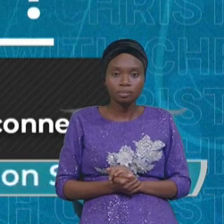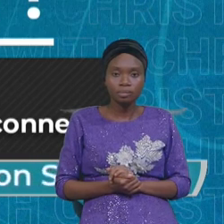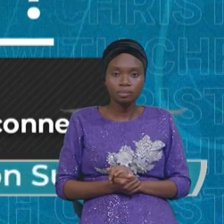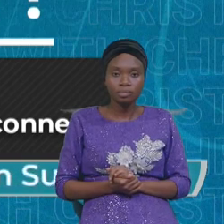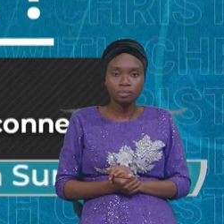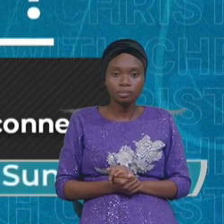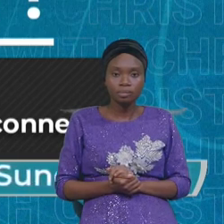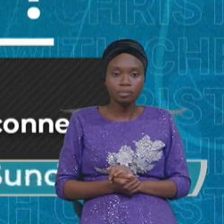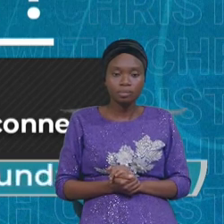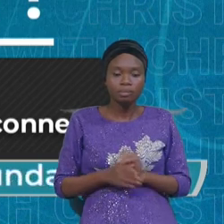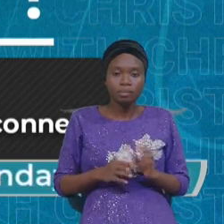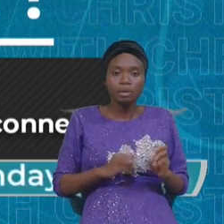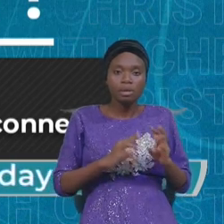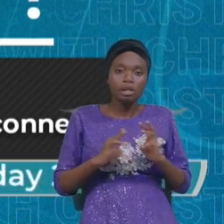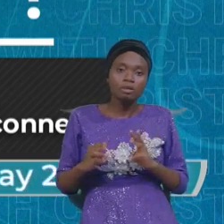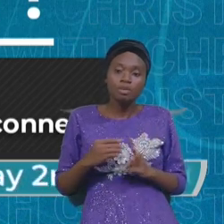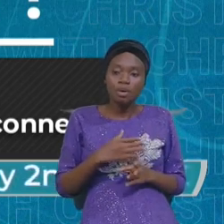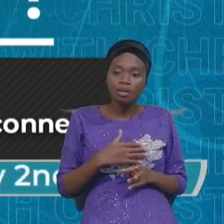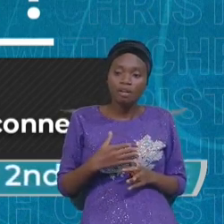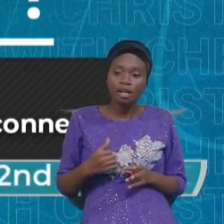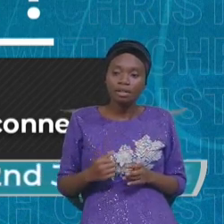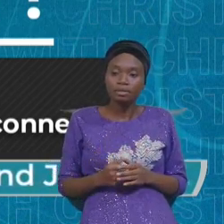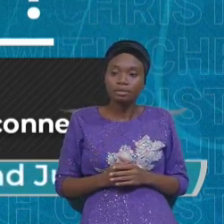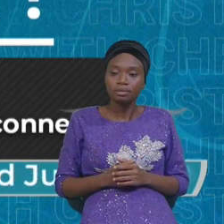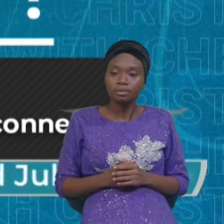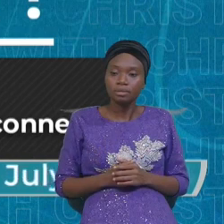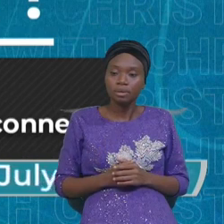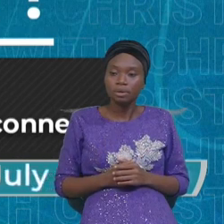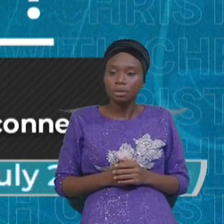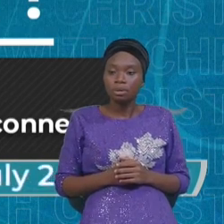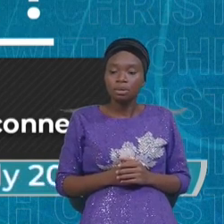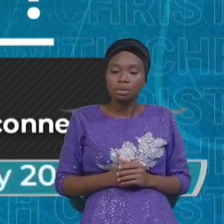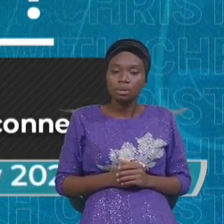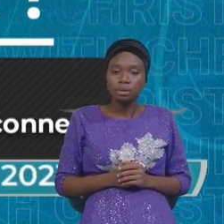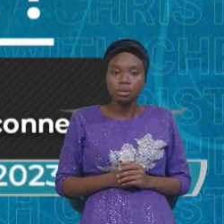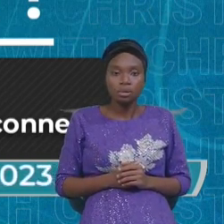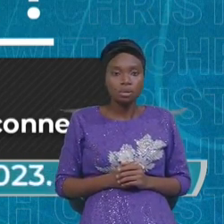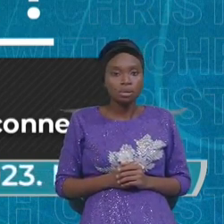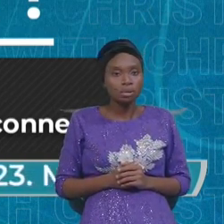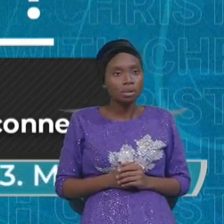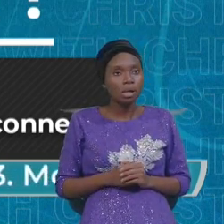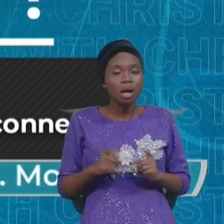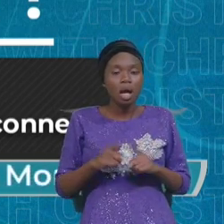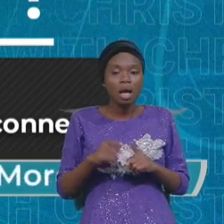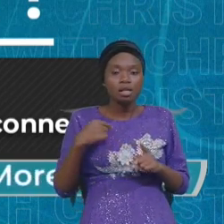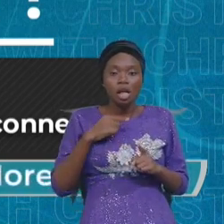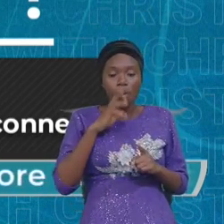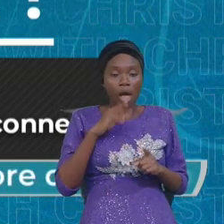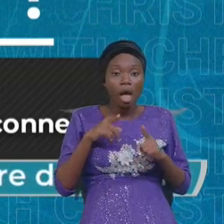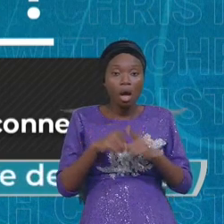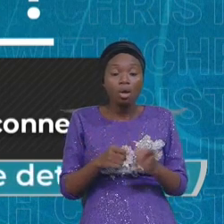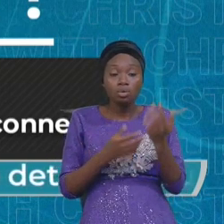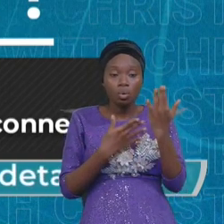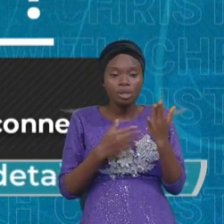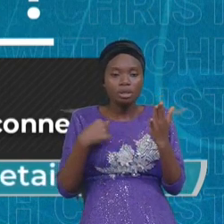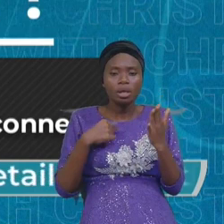Let's move and please, while we are also waiting, we expect